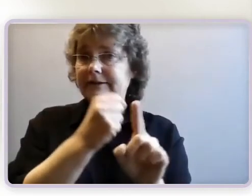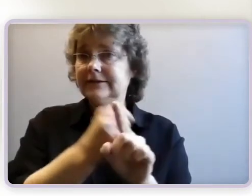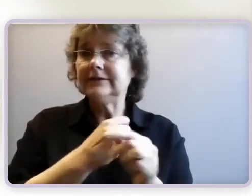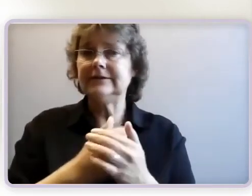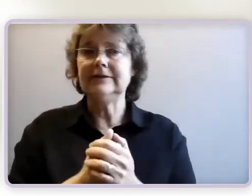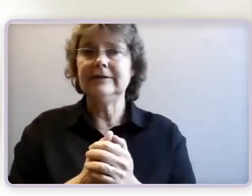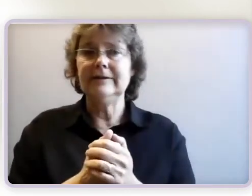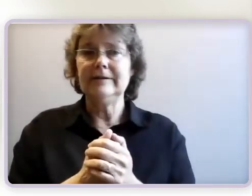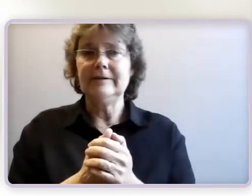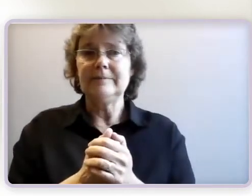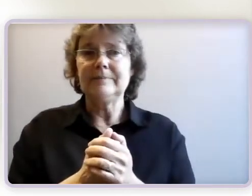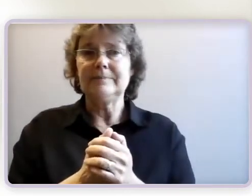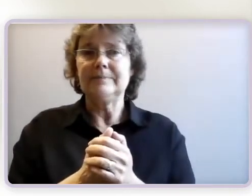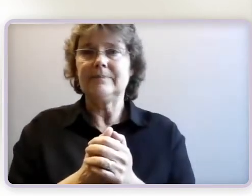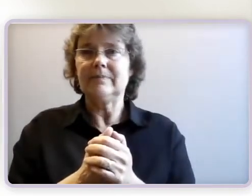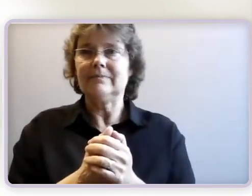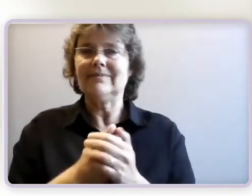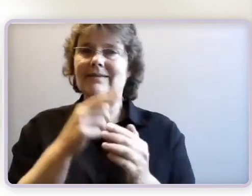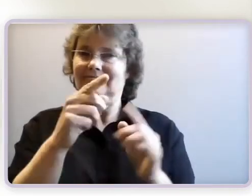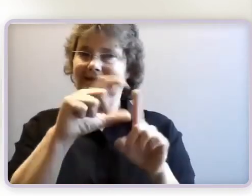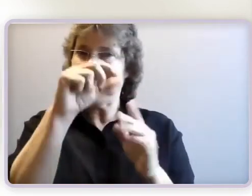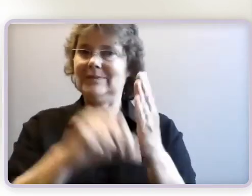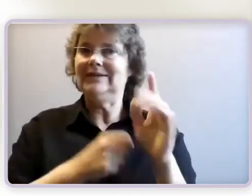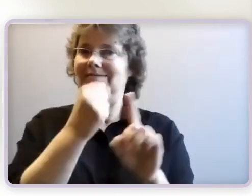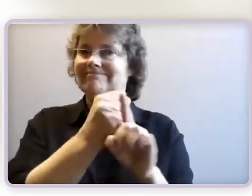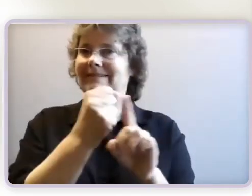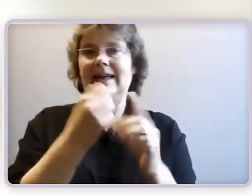that have received funding to help people write submissions,